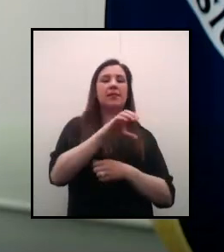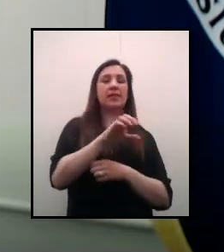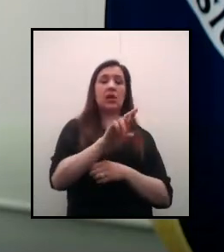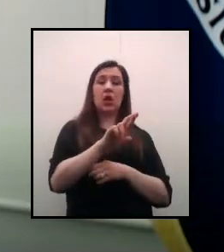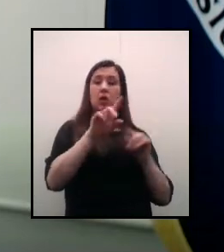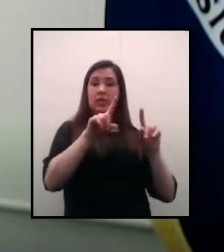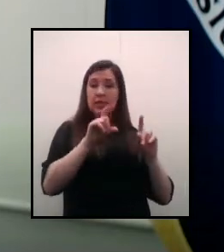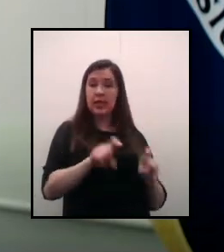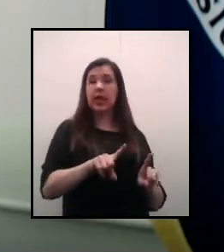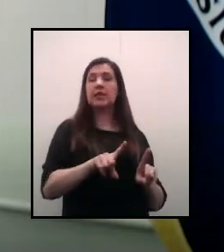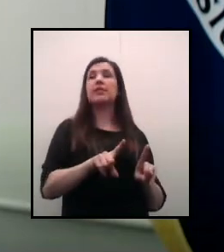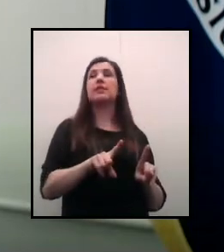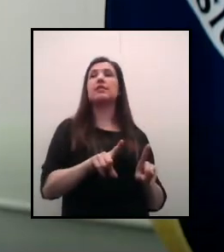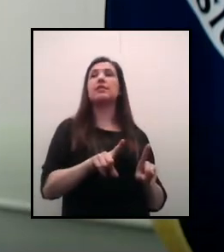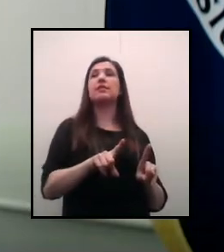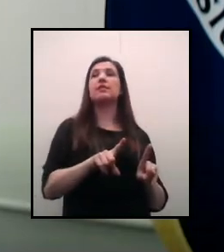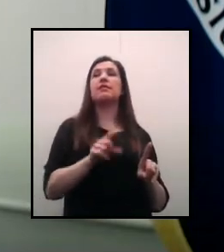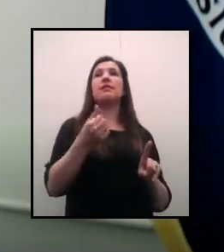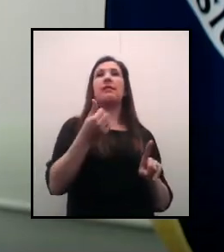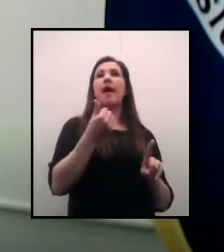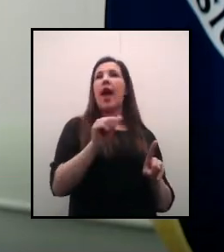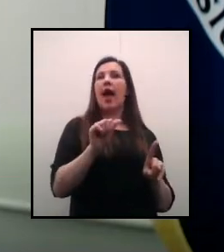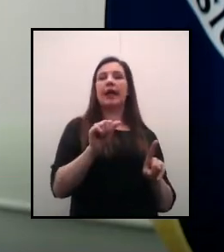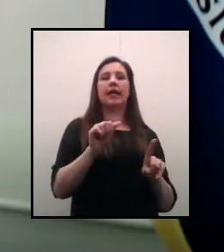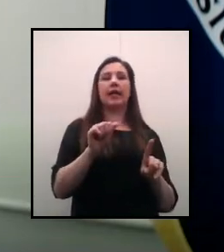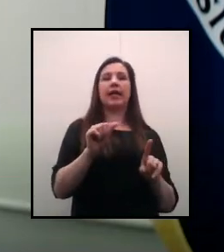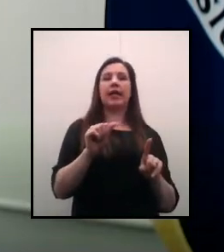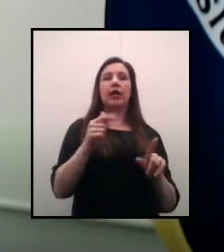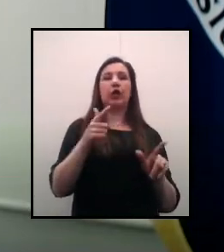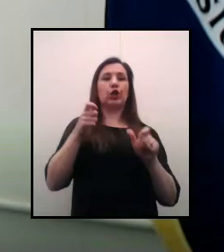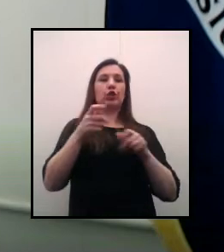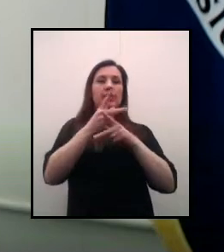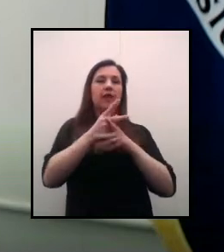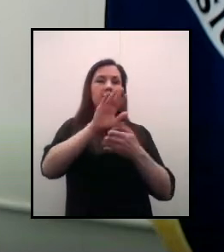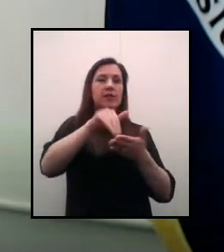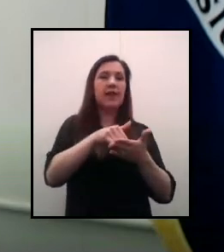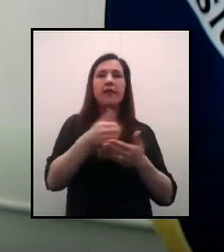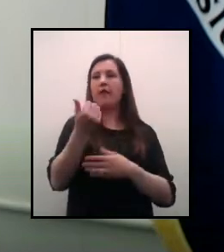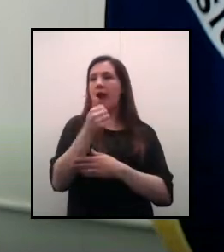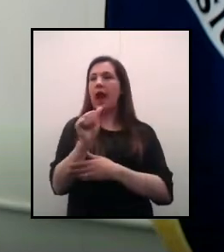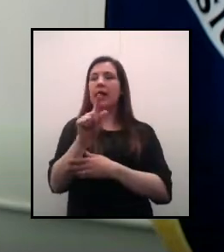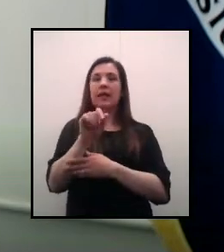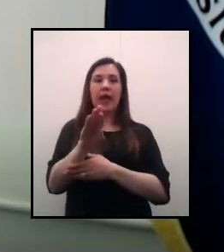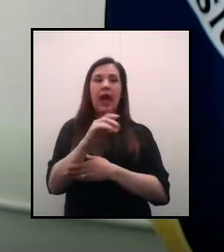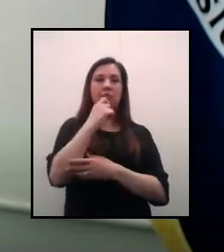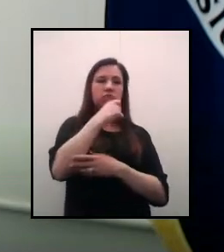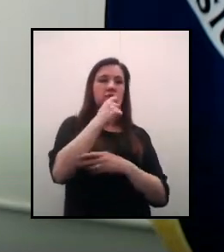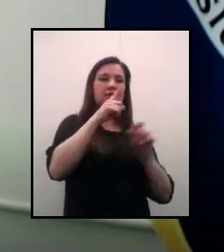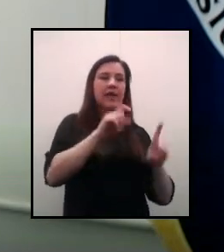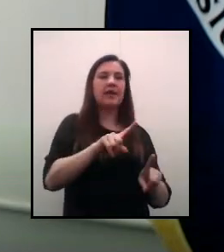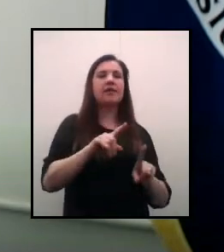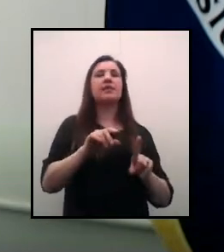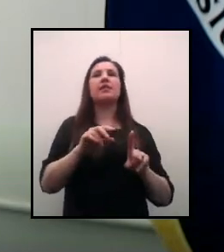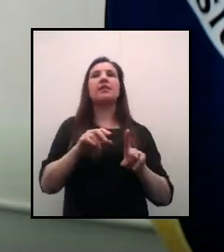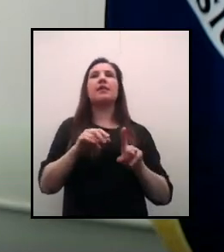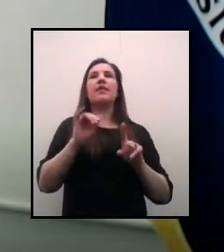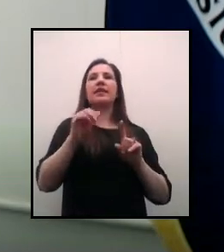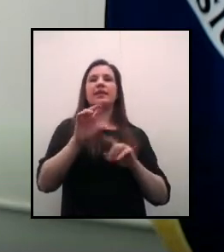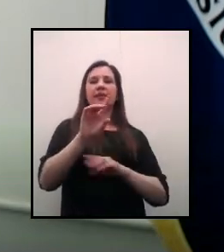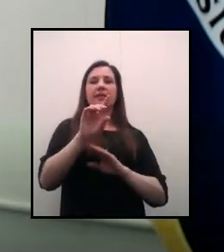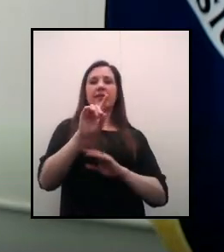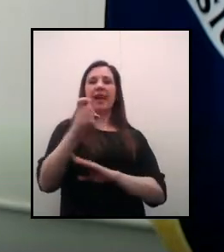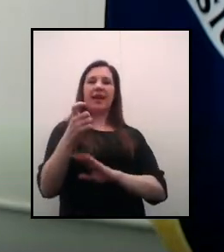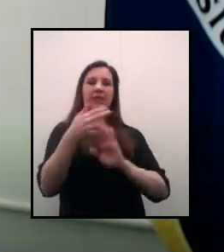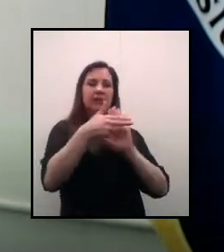tests and that any urgent care center or any laboratory is using, that is a diagnostic test. So if you have